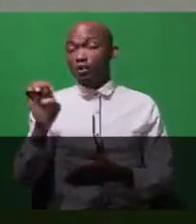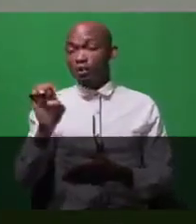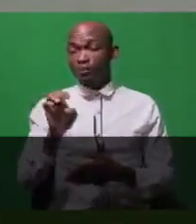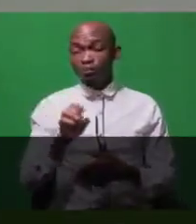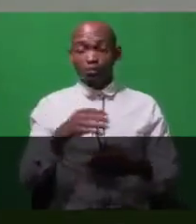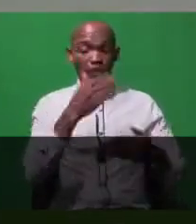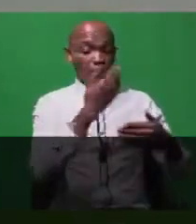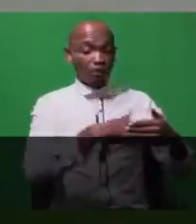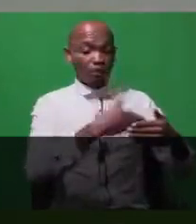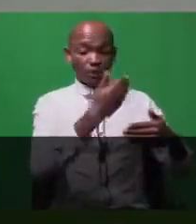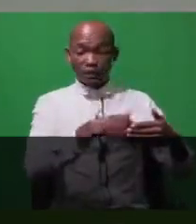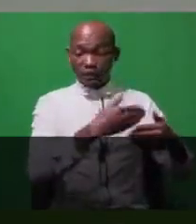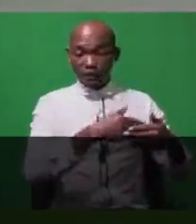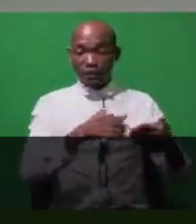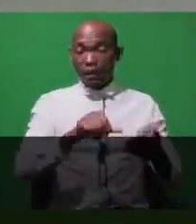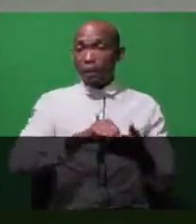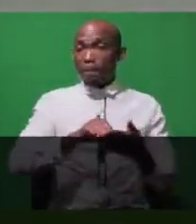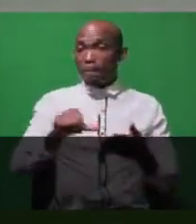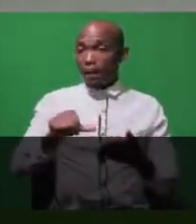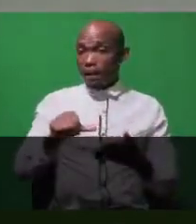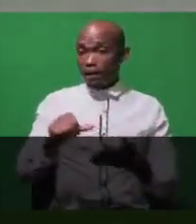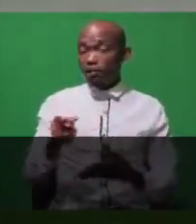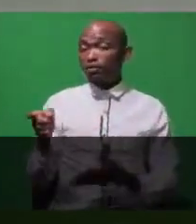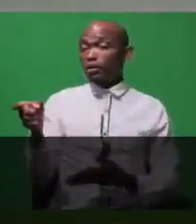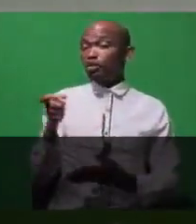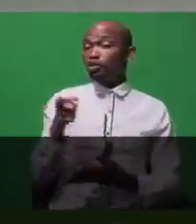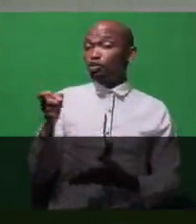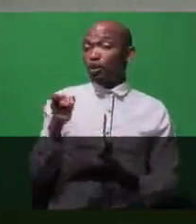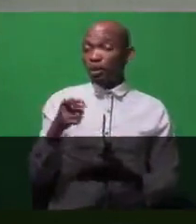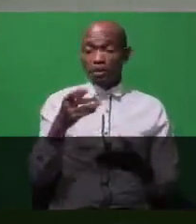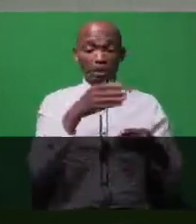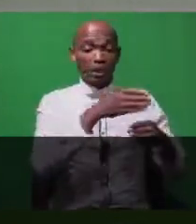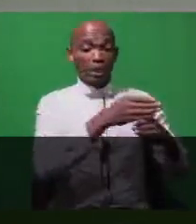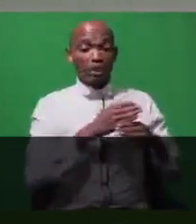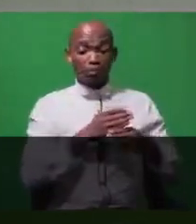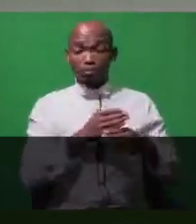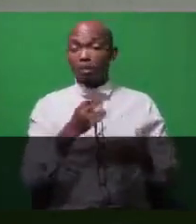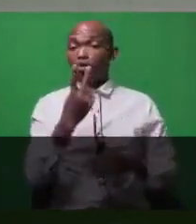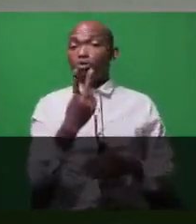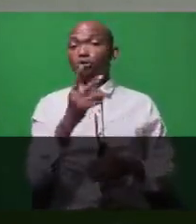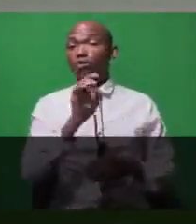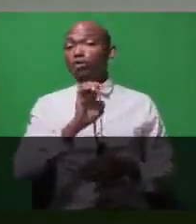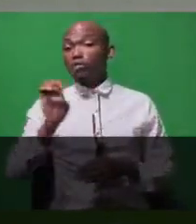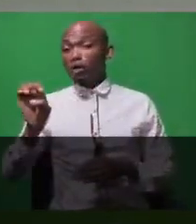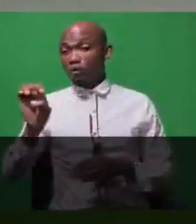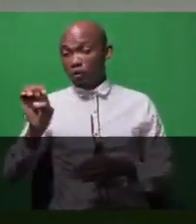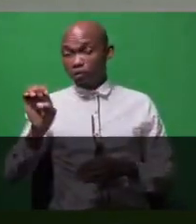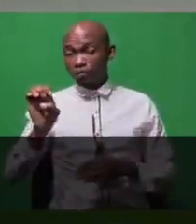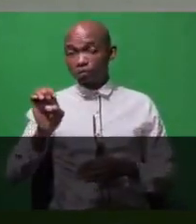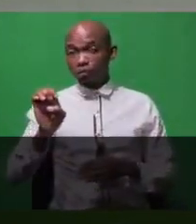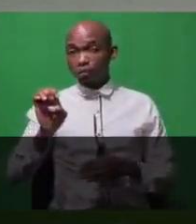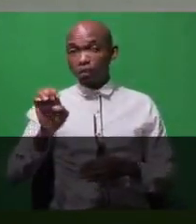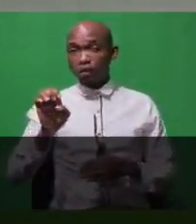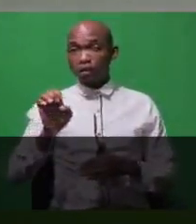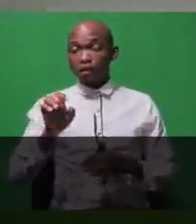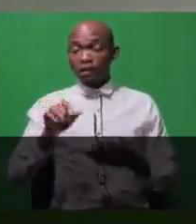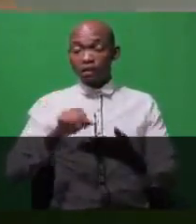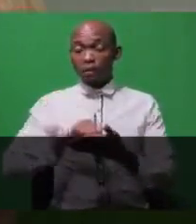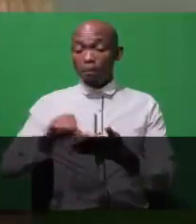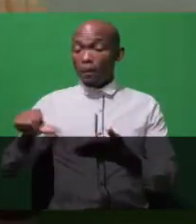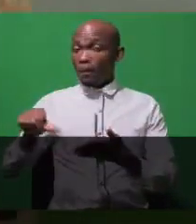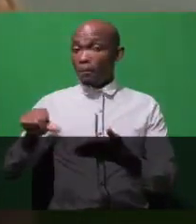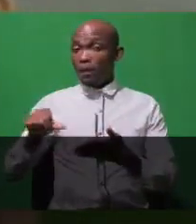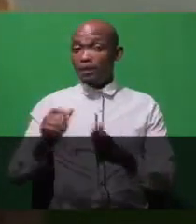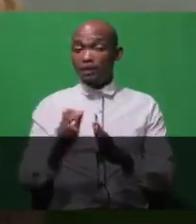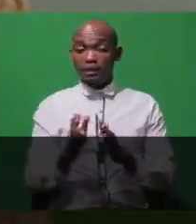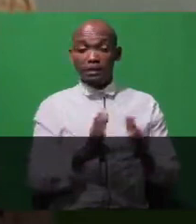business has paid to insurance company 2,000. The payment side